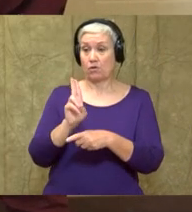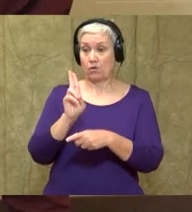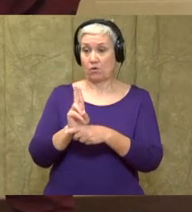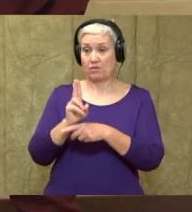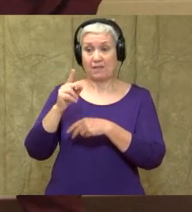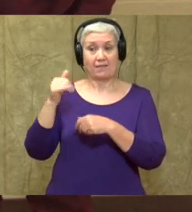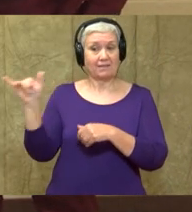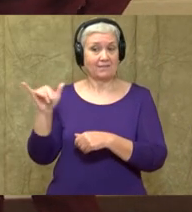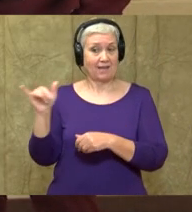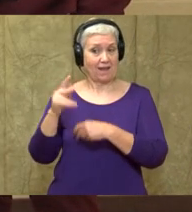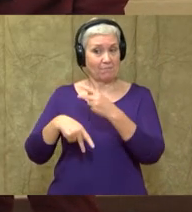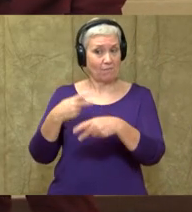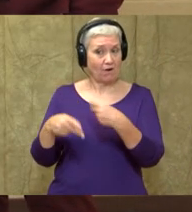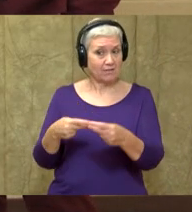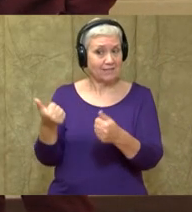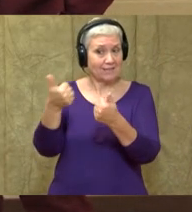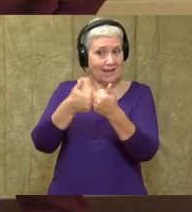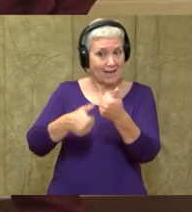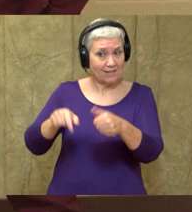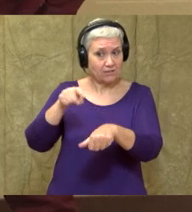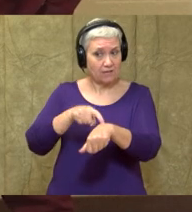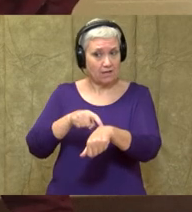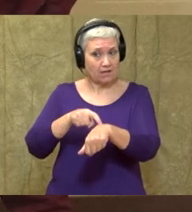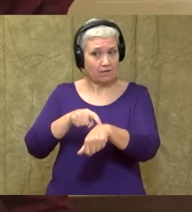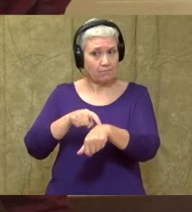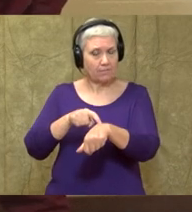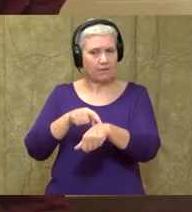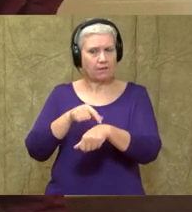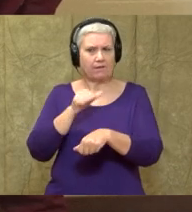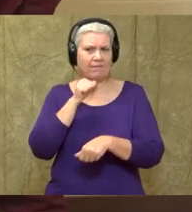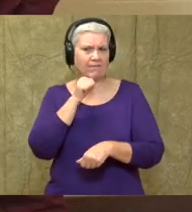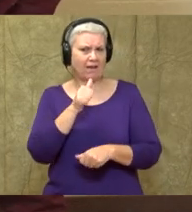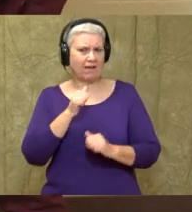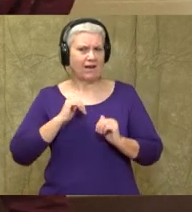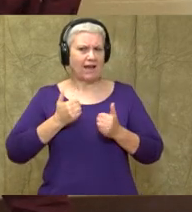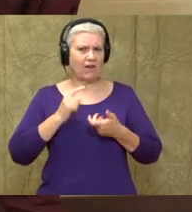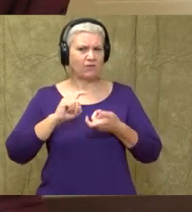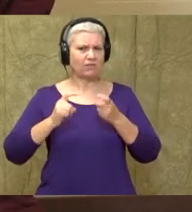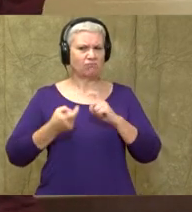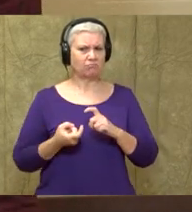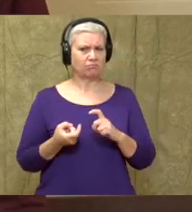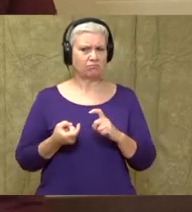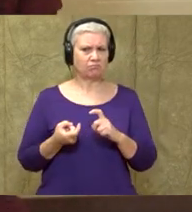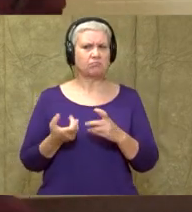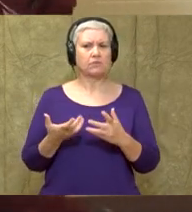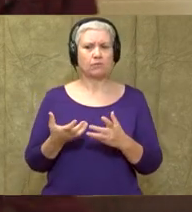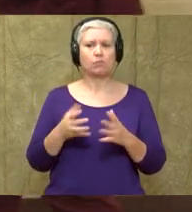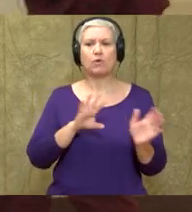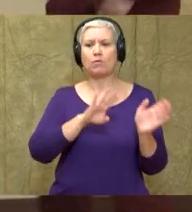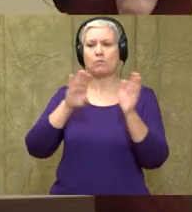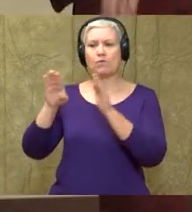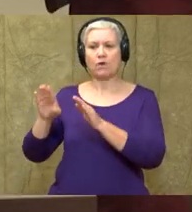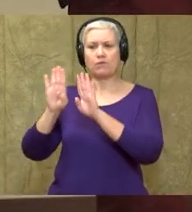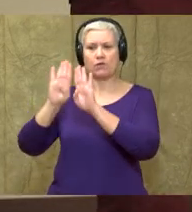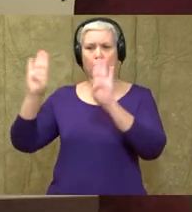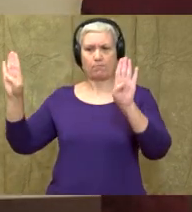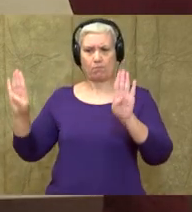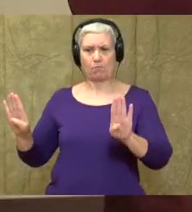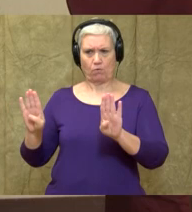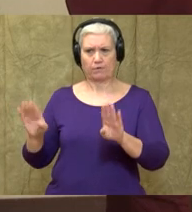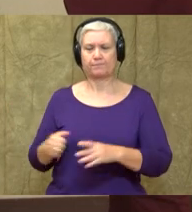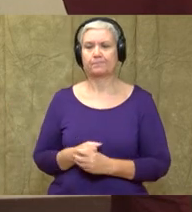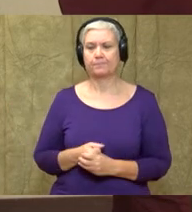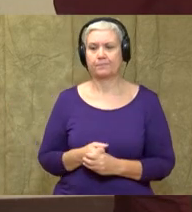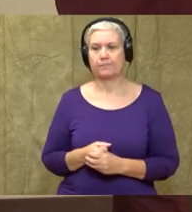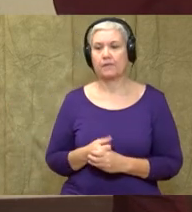each time? And if not, how did your strategy change? So I'm gonna step over to the whiteboard and we're gonna work through these